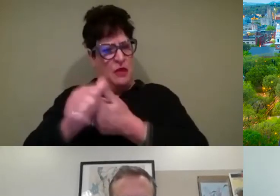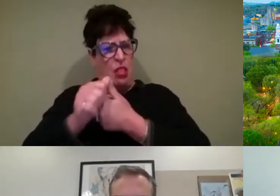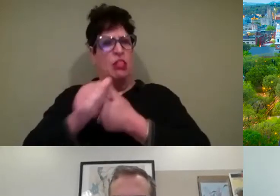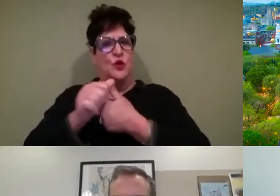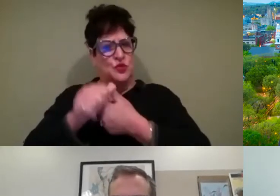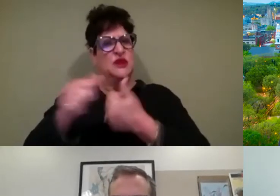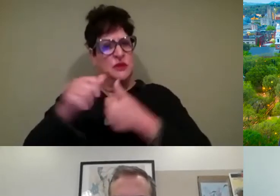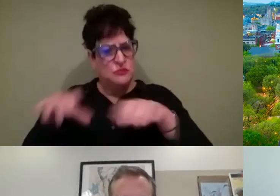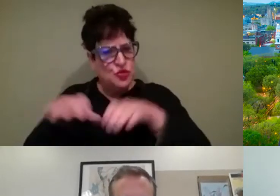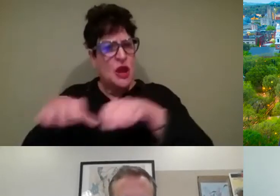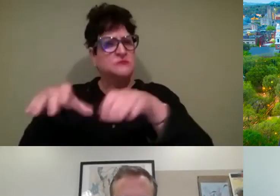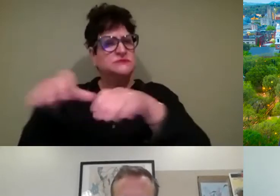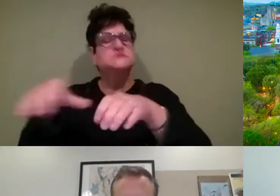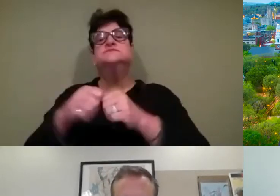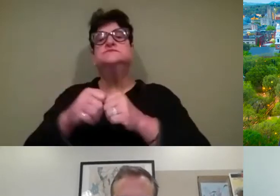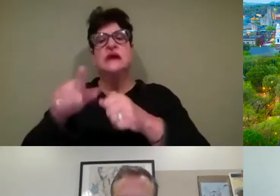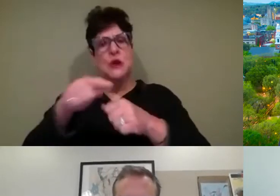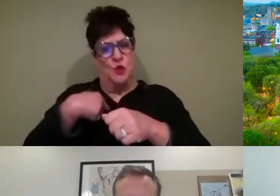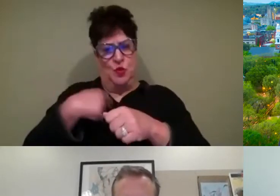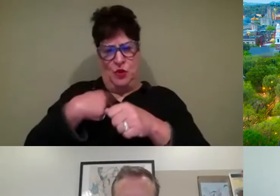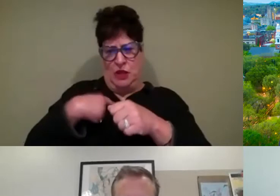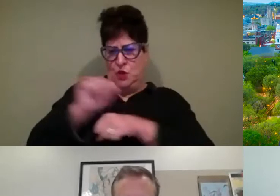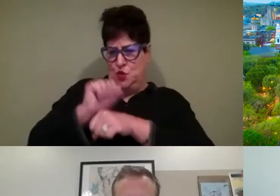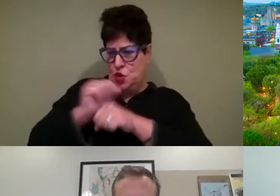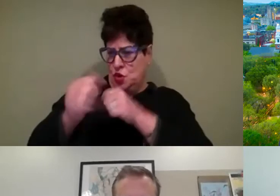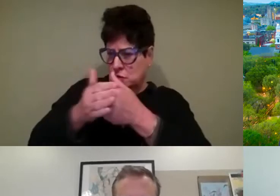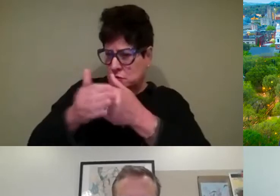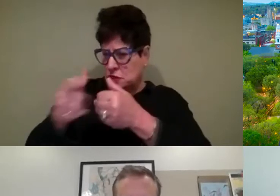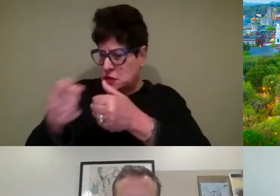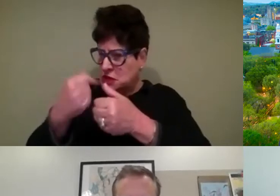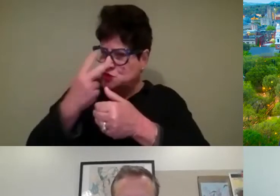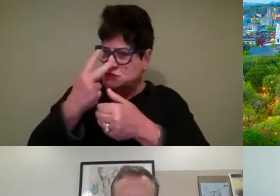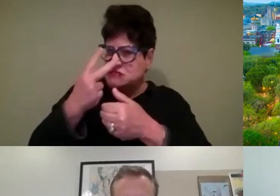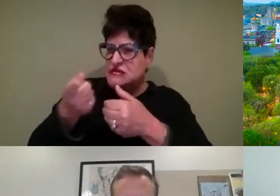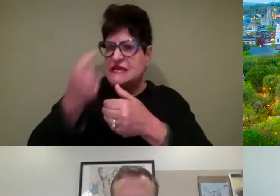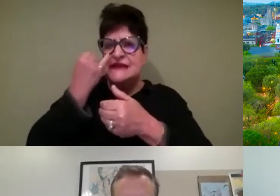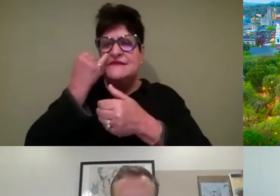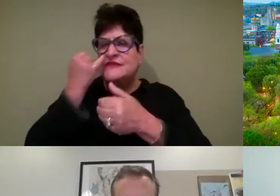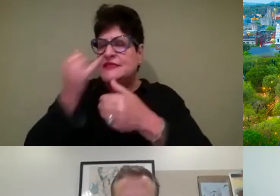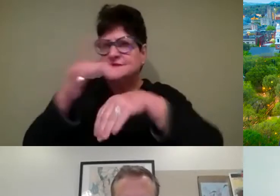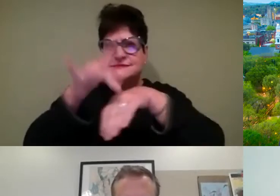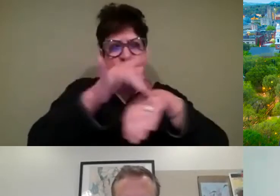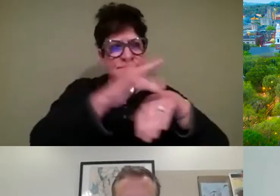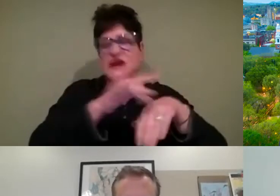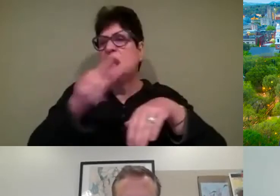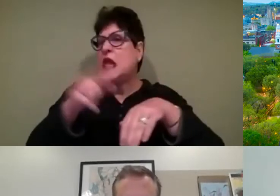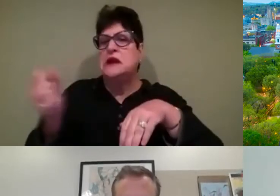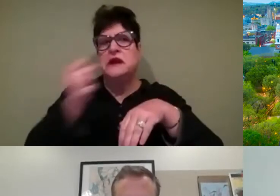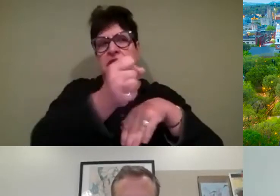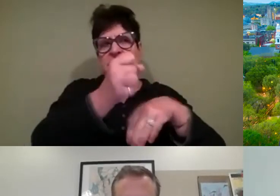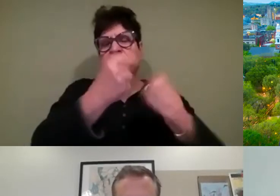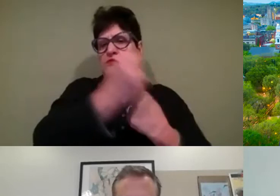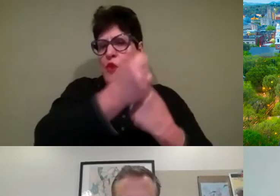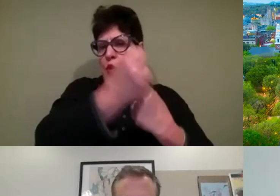testing partners to identify any potential gaps and provide support in those gaps, and then have expanded, as you know, we